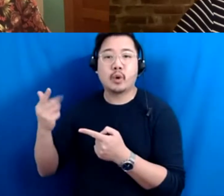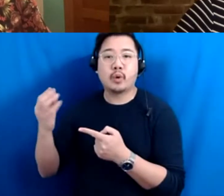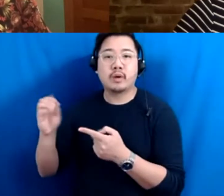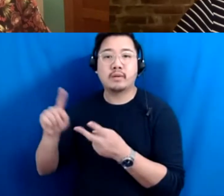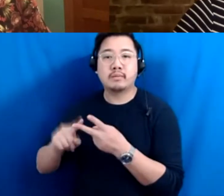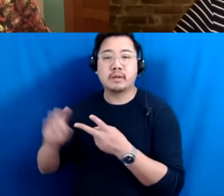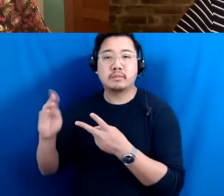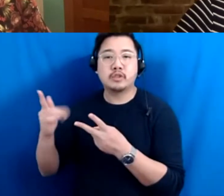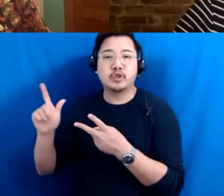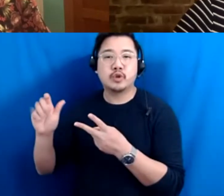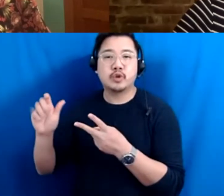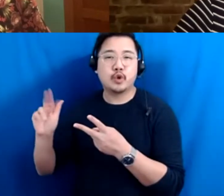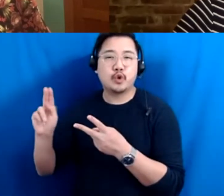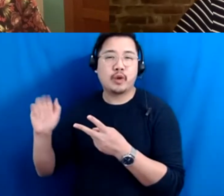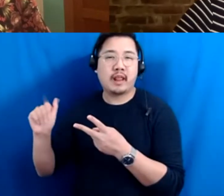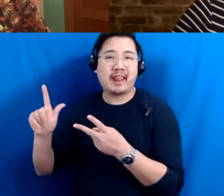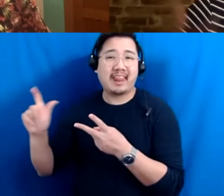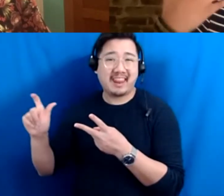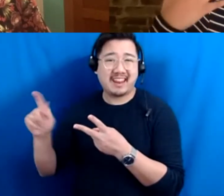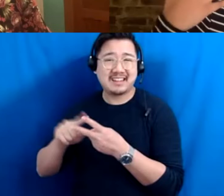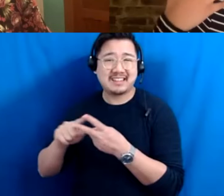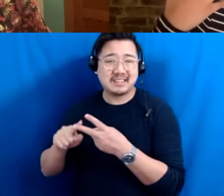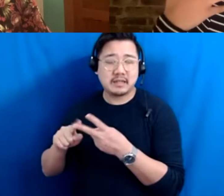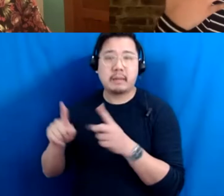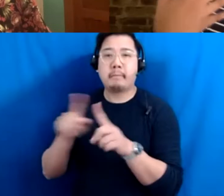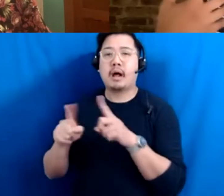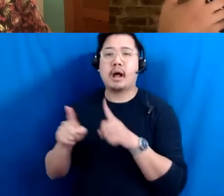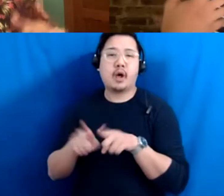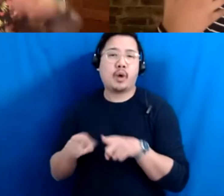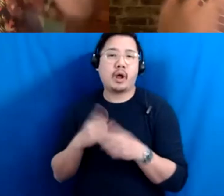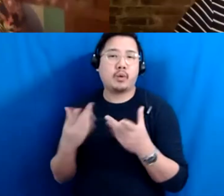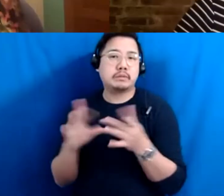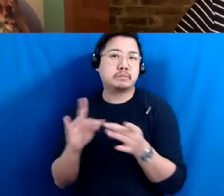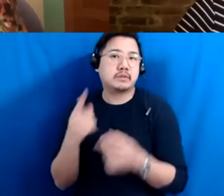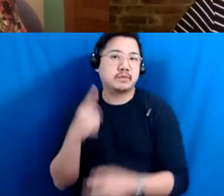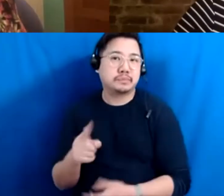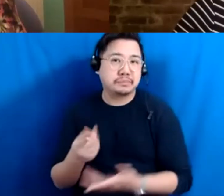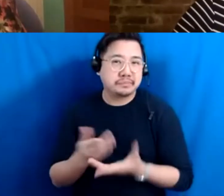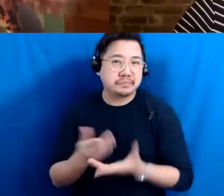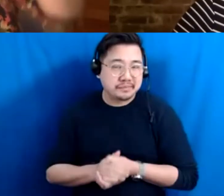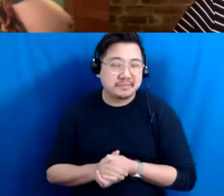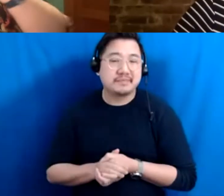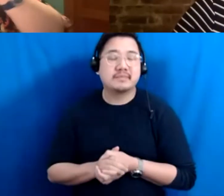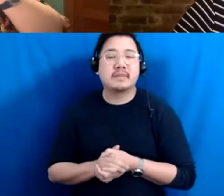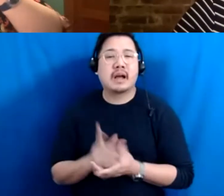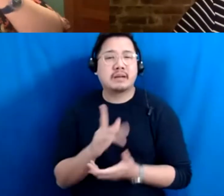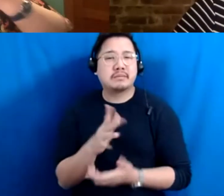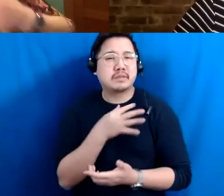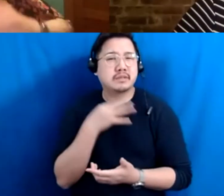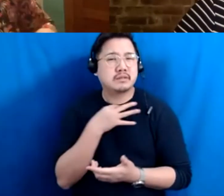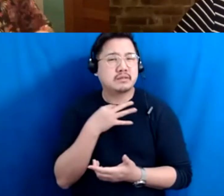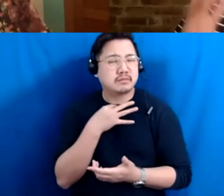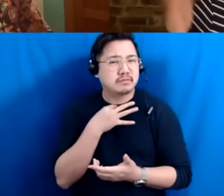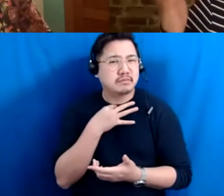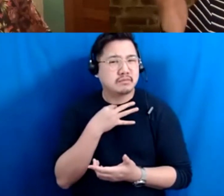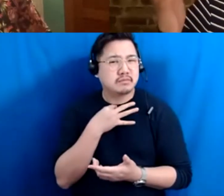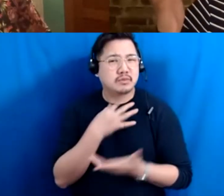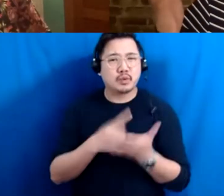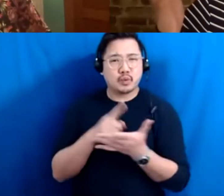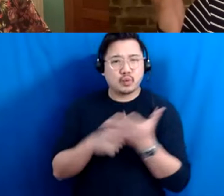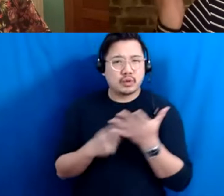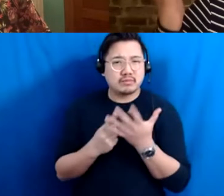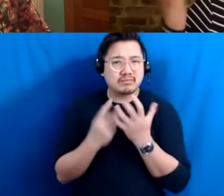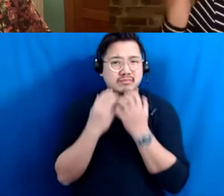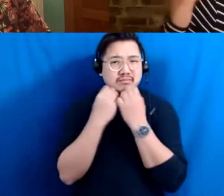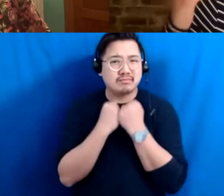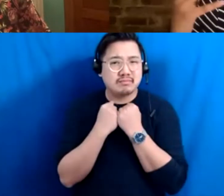And so I don't know, but I also don't want to project. So I am curious about what you found yourself caring about,